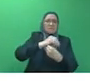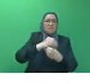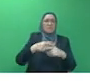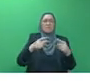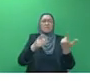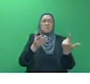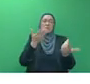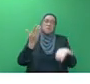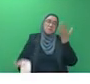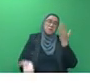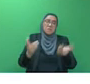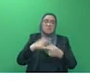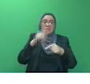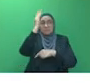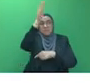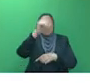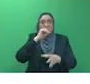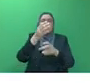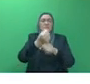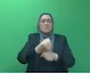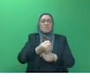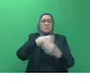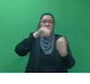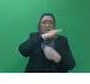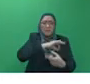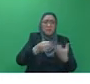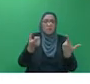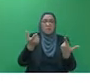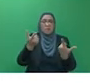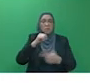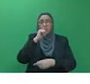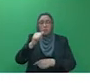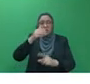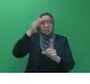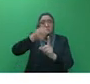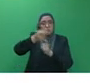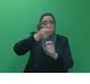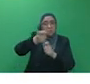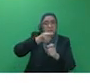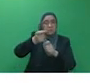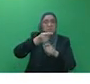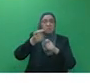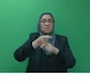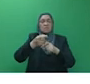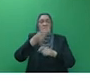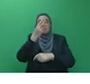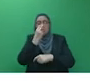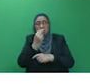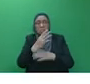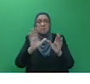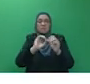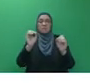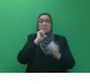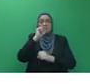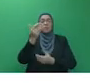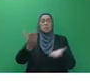be you know the music or whatever the entertainment world if i can ask you to just speculate on just the broader entertainment scene